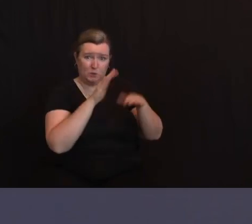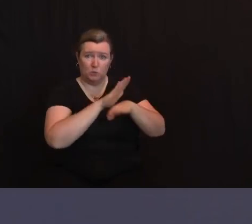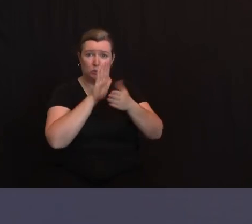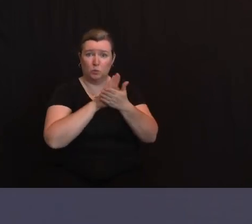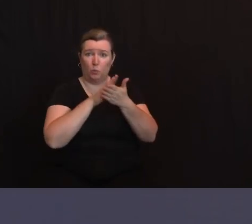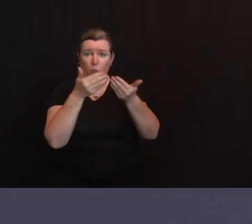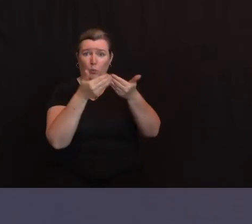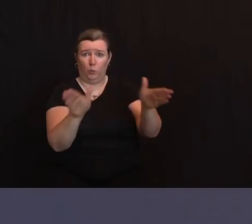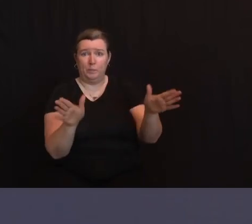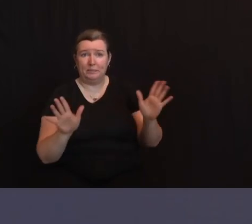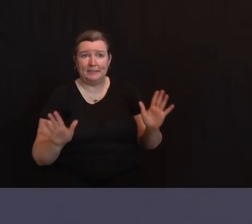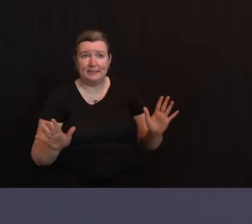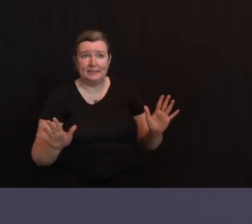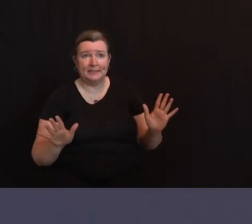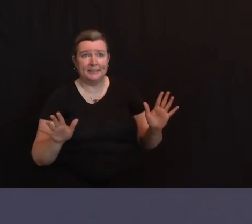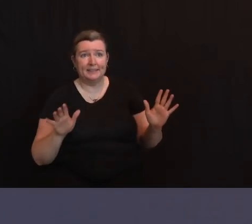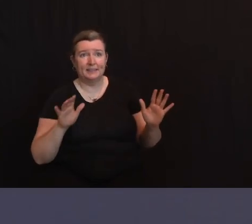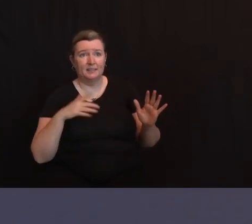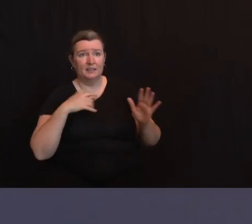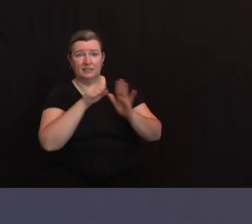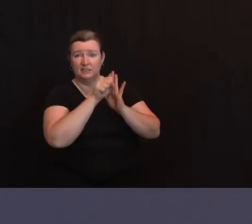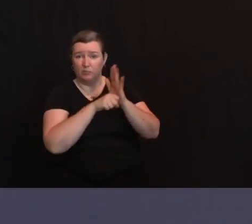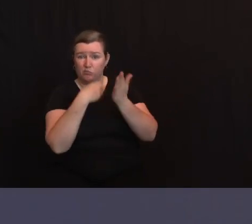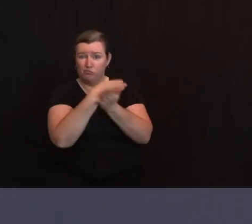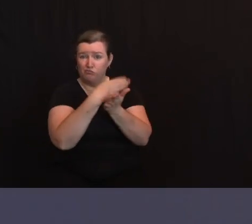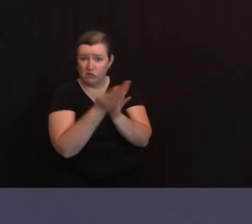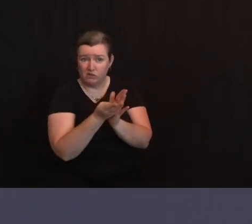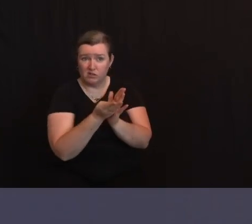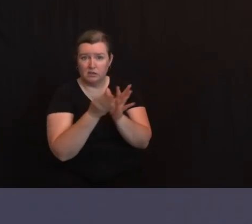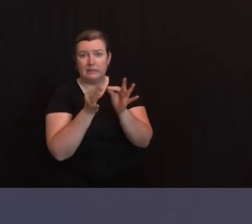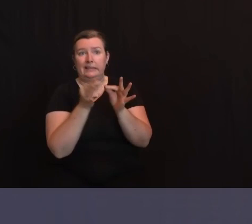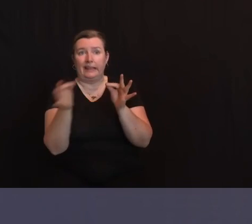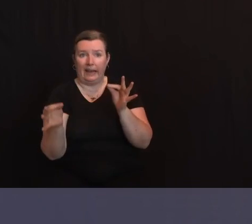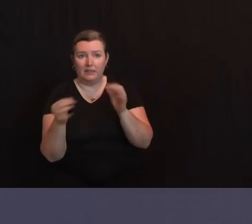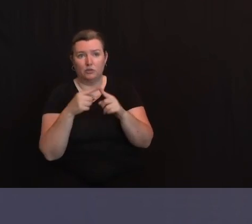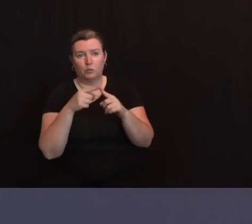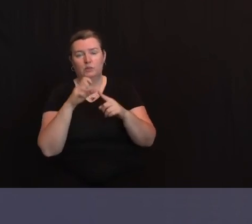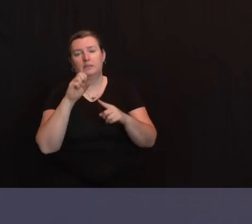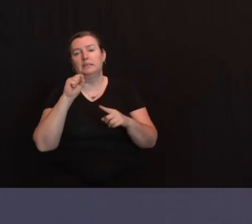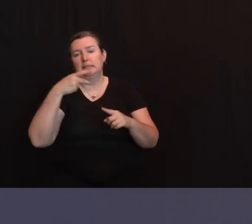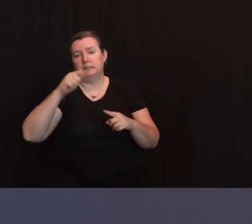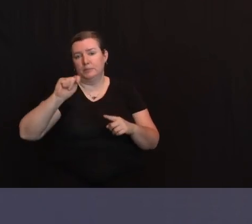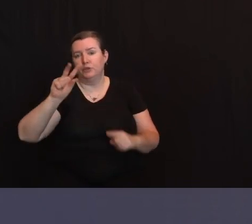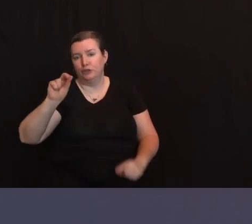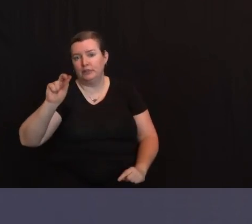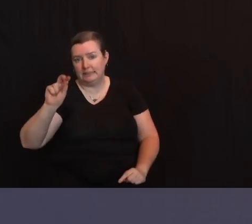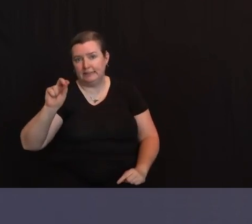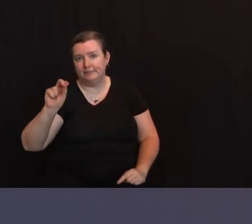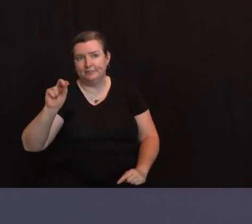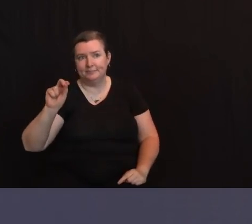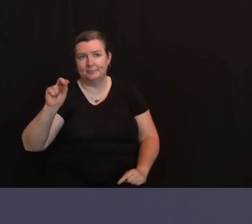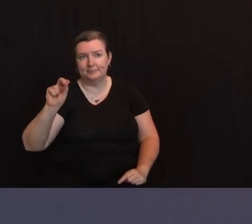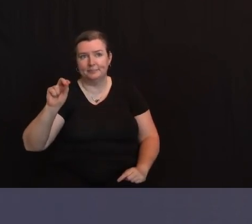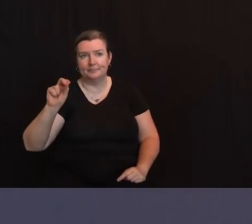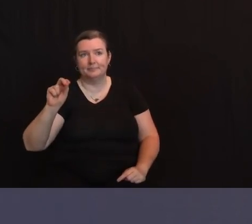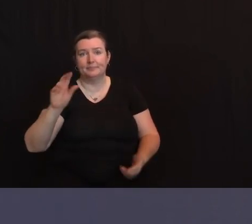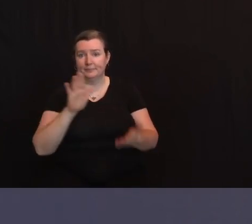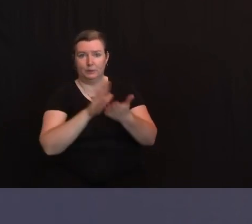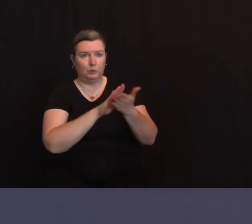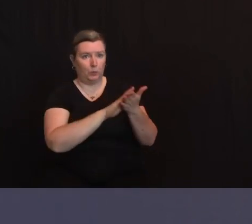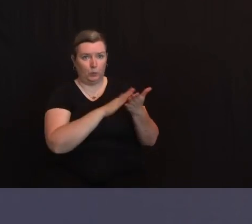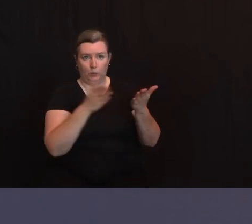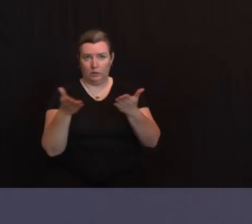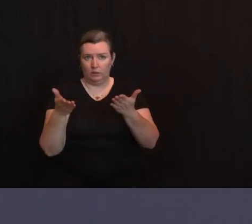our budget stub period to September 30th. I'm now going to forget what we need to get schools open for a second, which is obviously